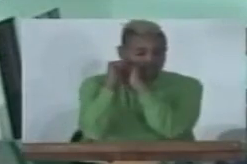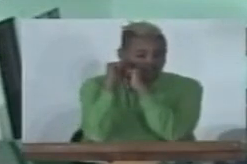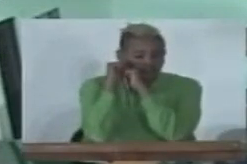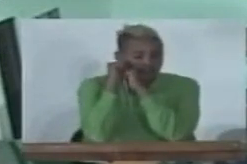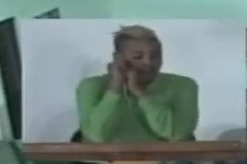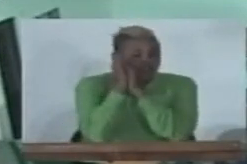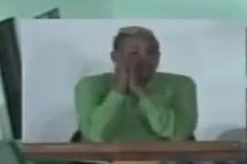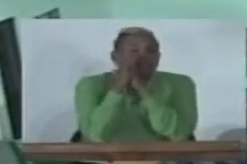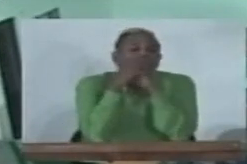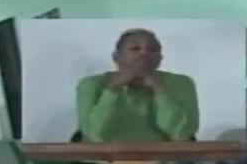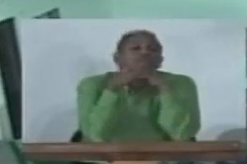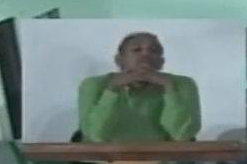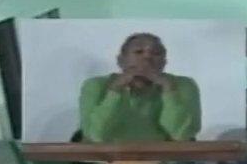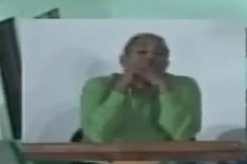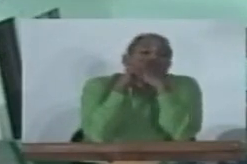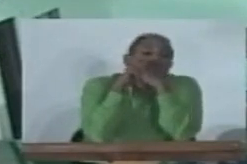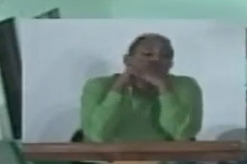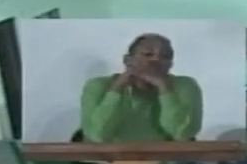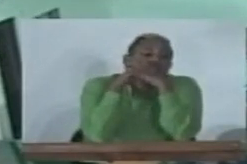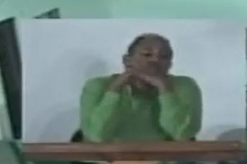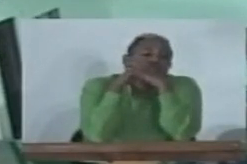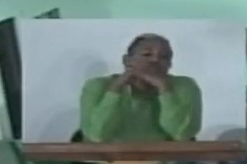No, I won't be long today.